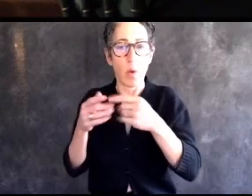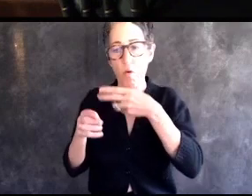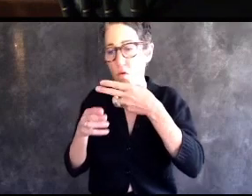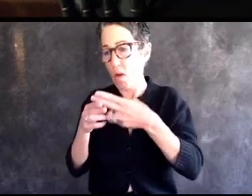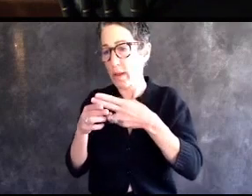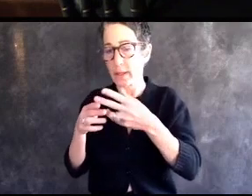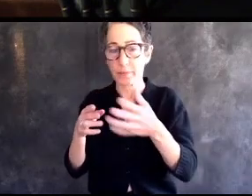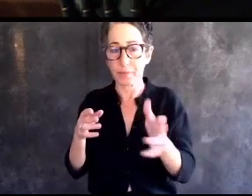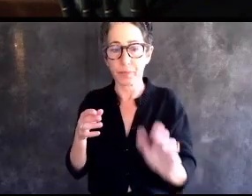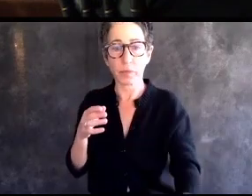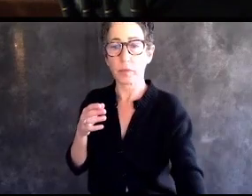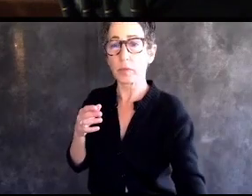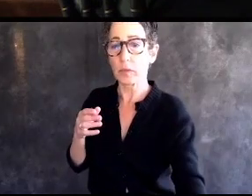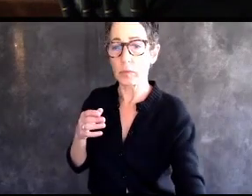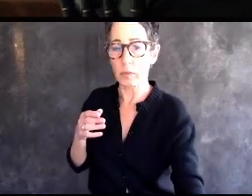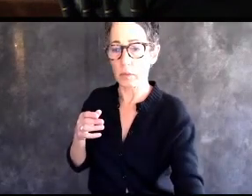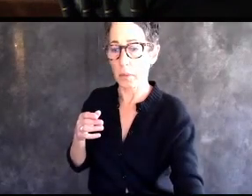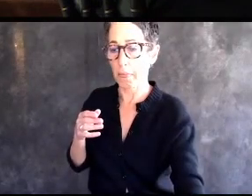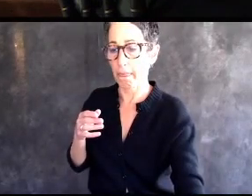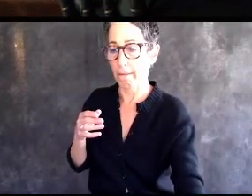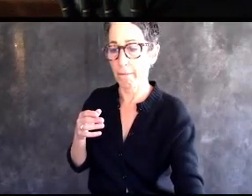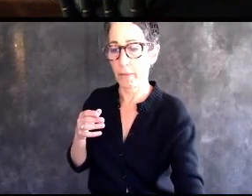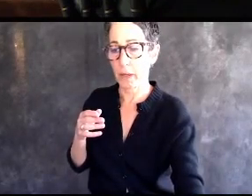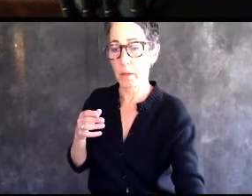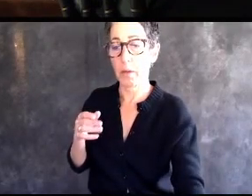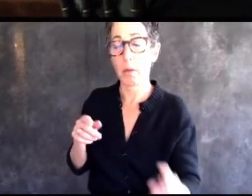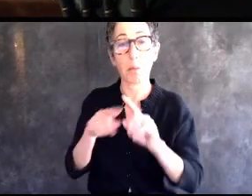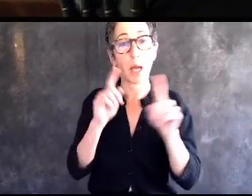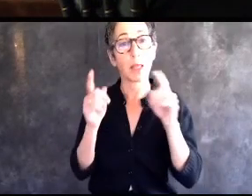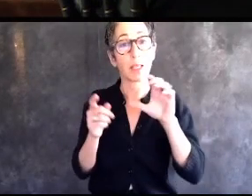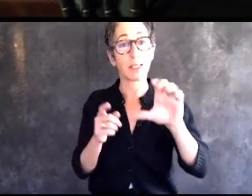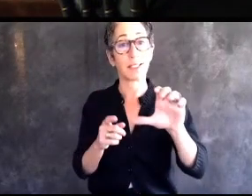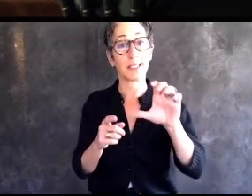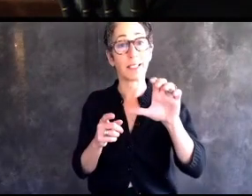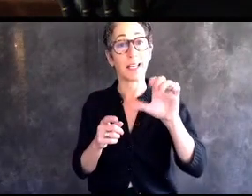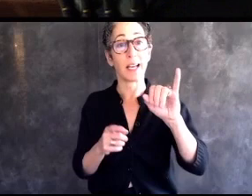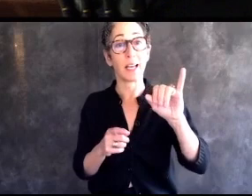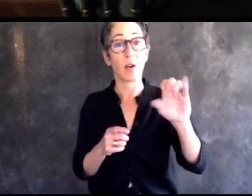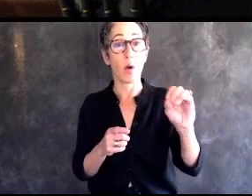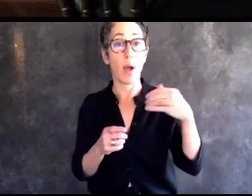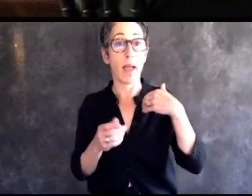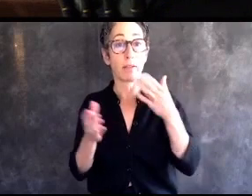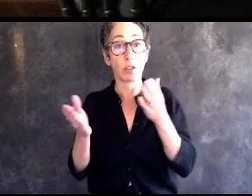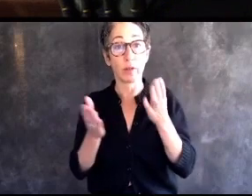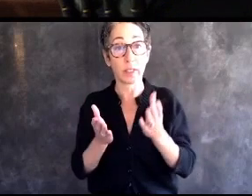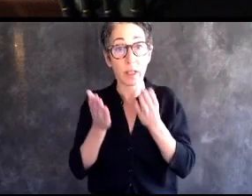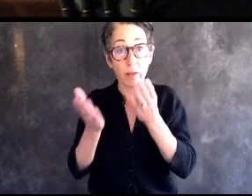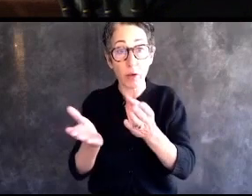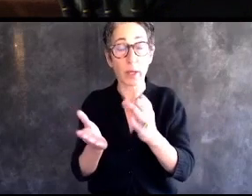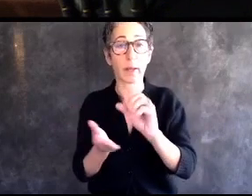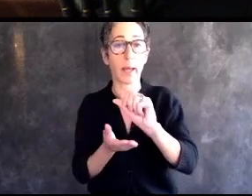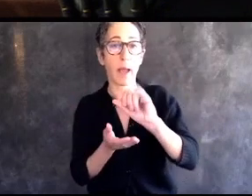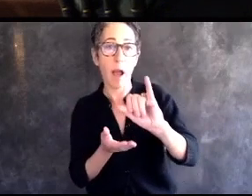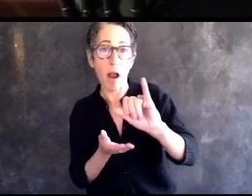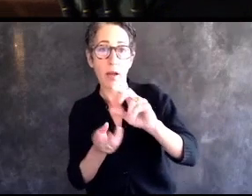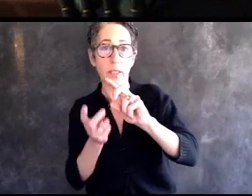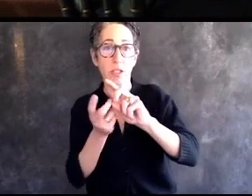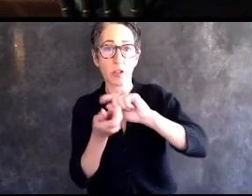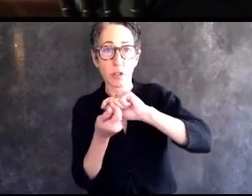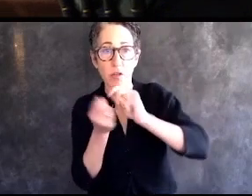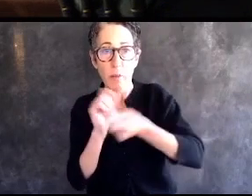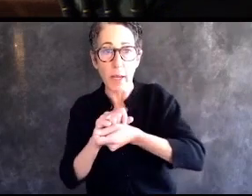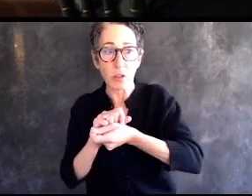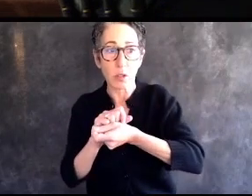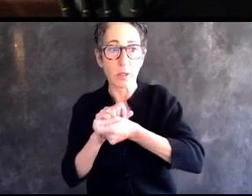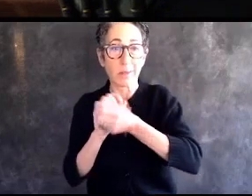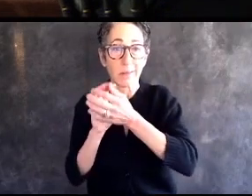on. But as cabinet CIO, I'm also in charge of service delivery, AI, digital transformation and so on. But also as